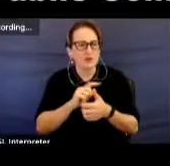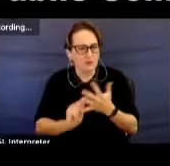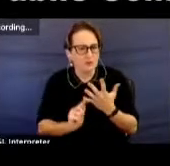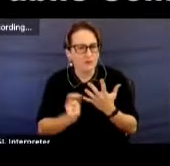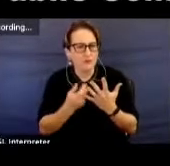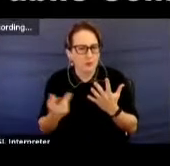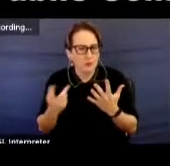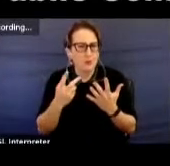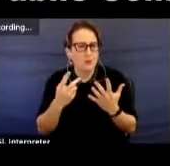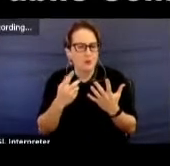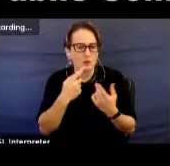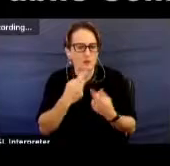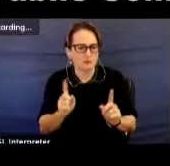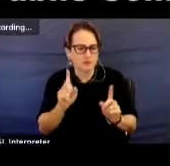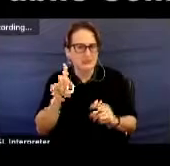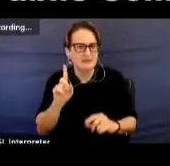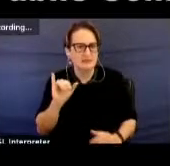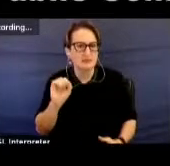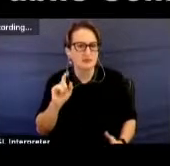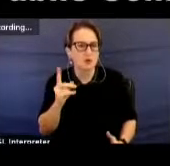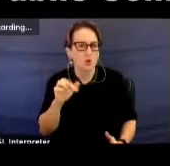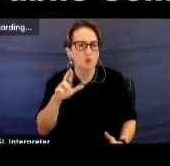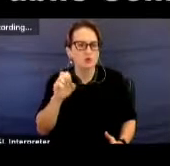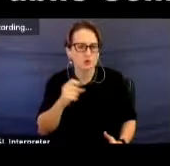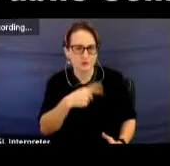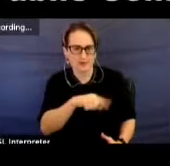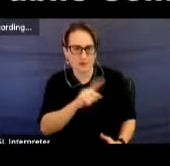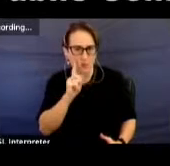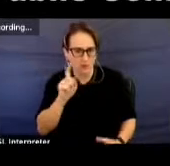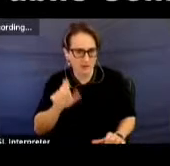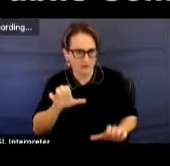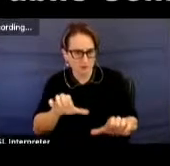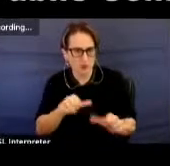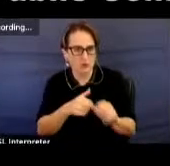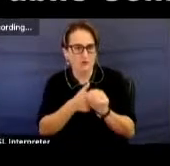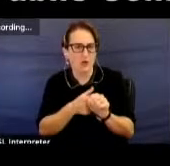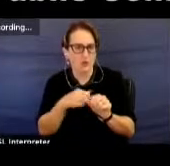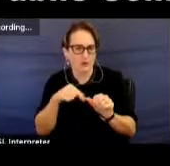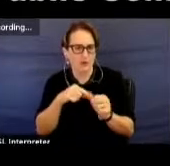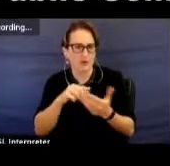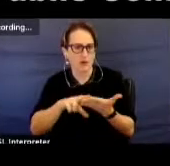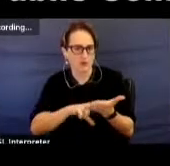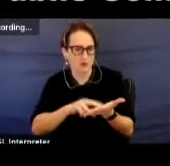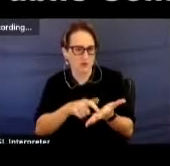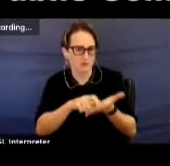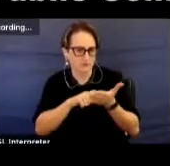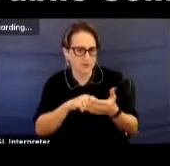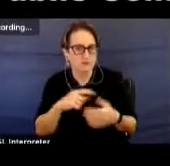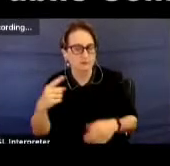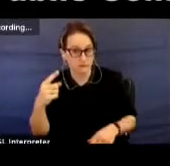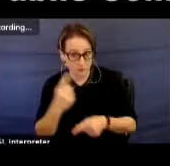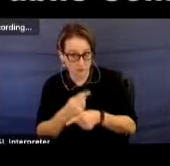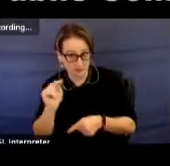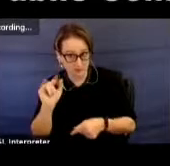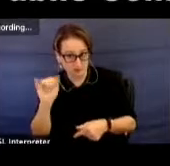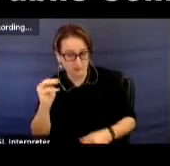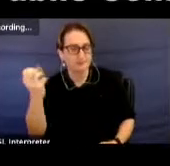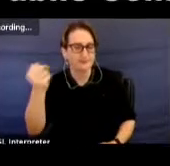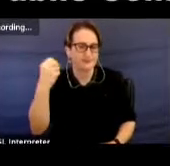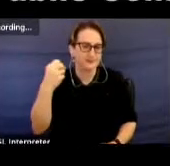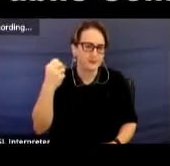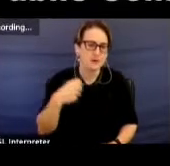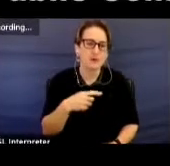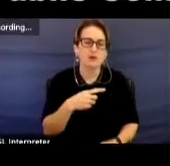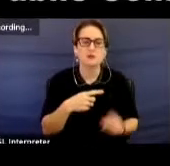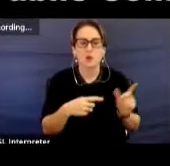that they're going to have to make per the contract as well. Is that right, Tim? Yes. where they're going to help essentially with